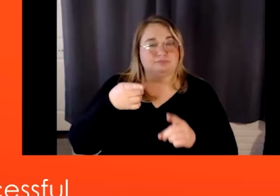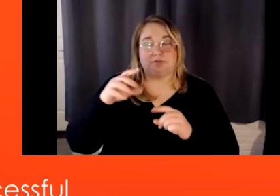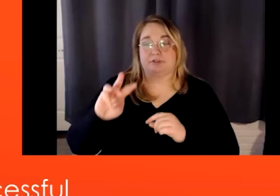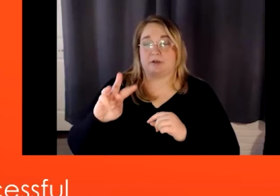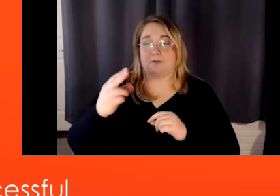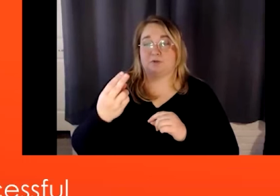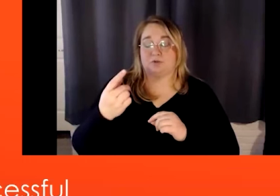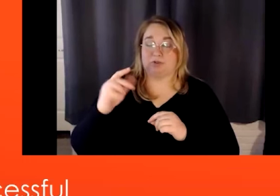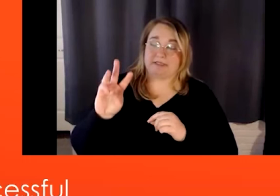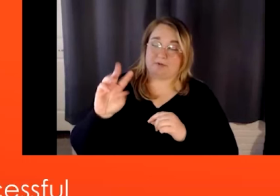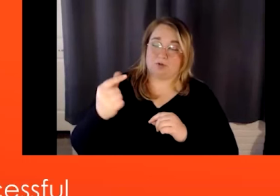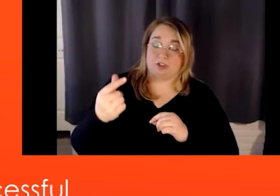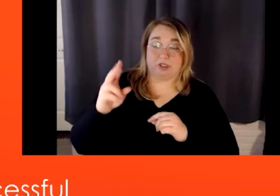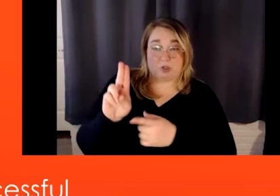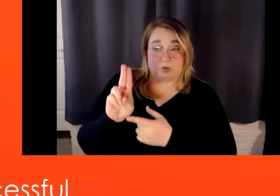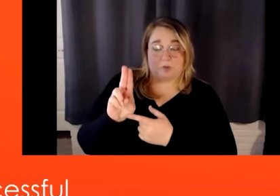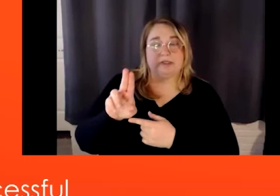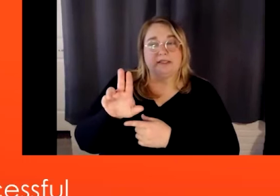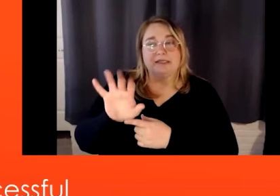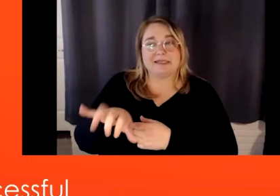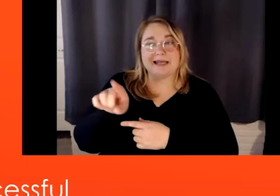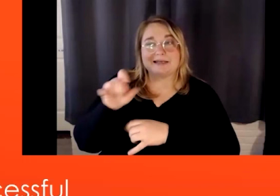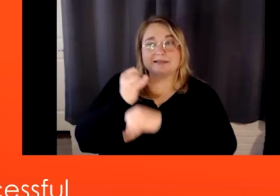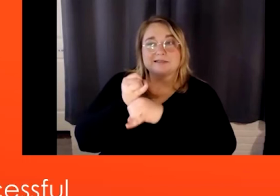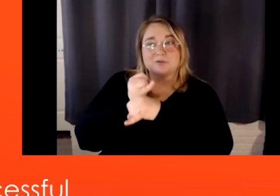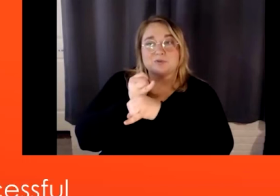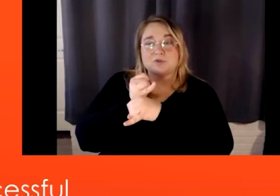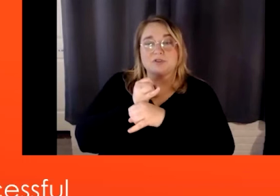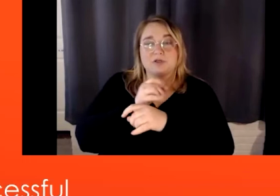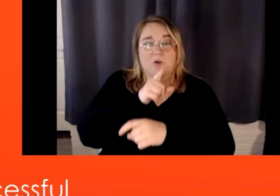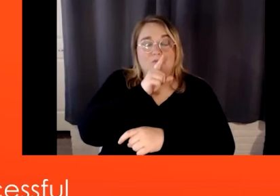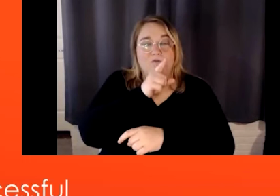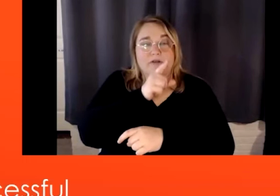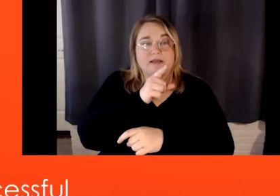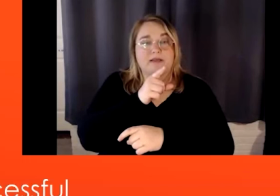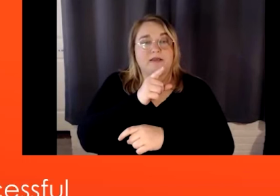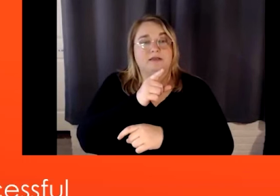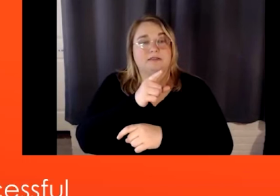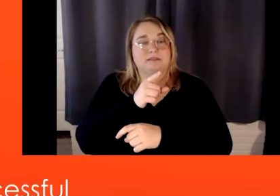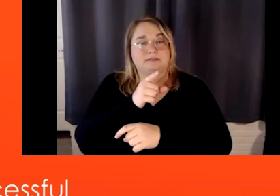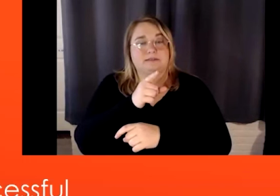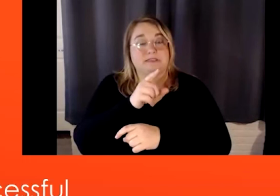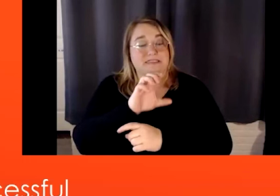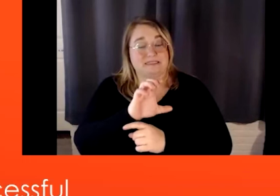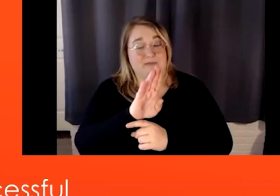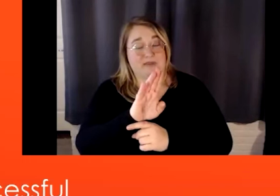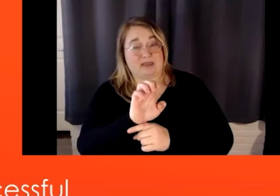the organization, the institution that really got competency-based education, CBE, going.